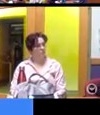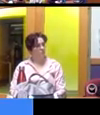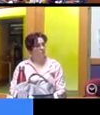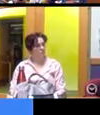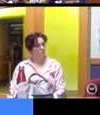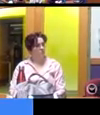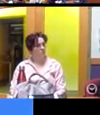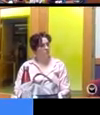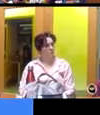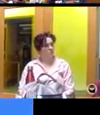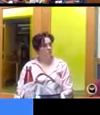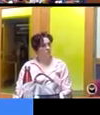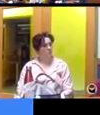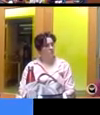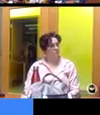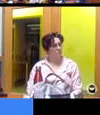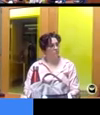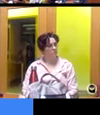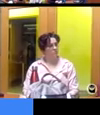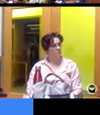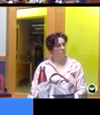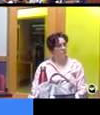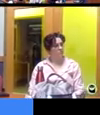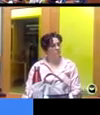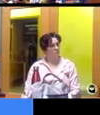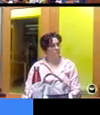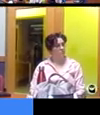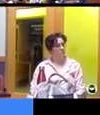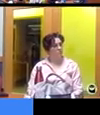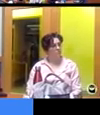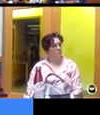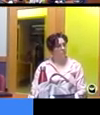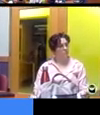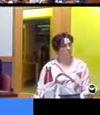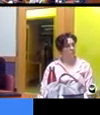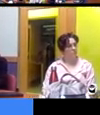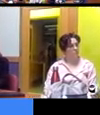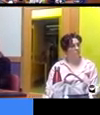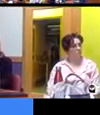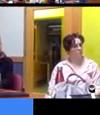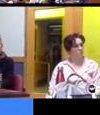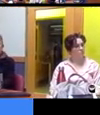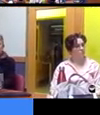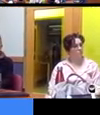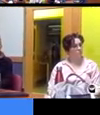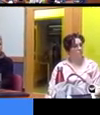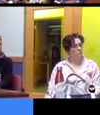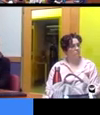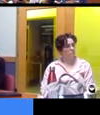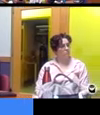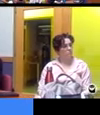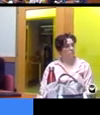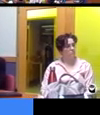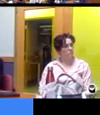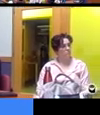advocates need to think about these things for themselves. What are some of their biases that they may have, values around abortion, and things that could be